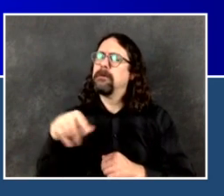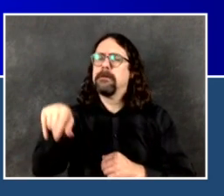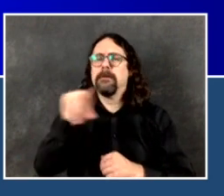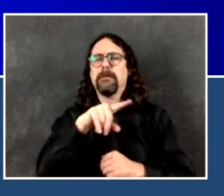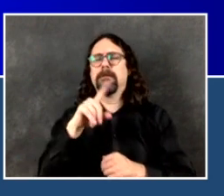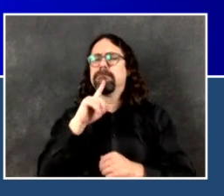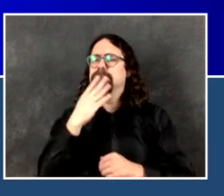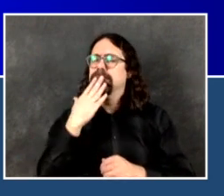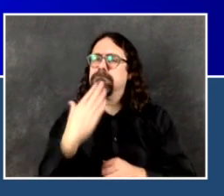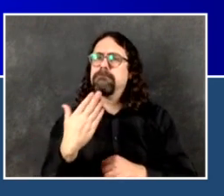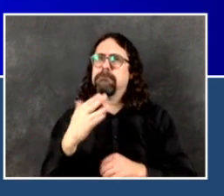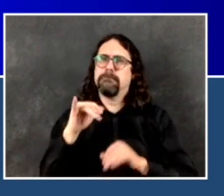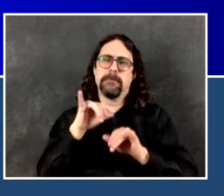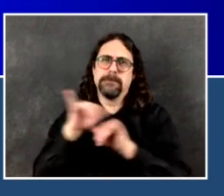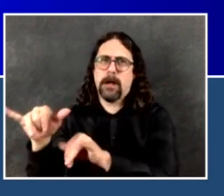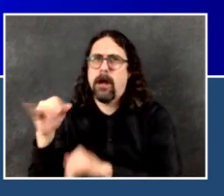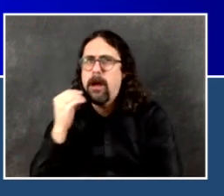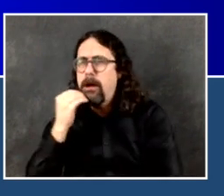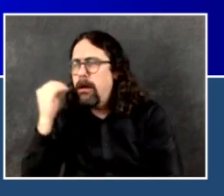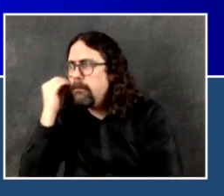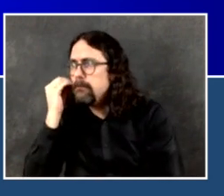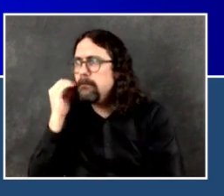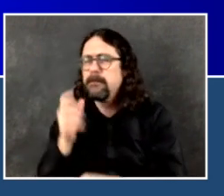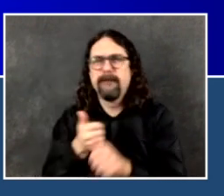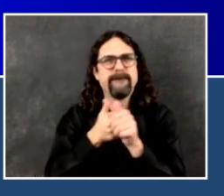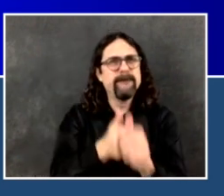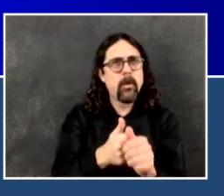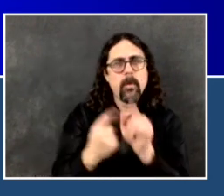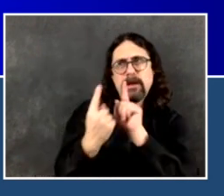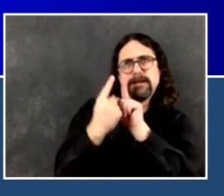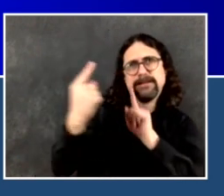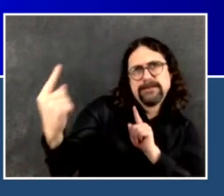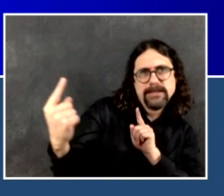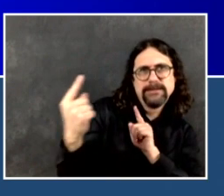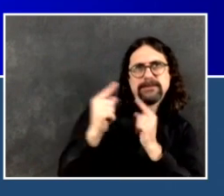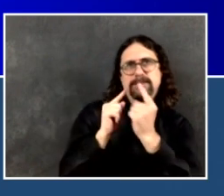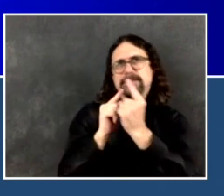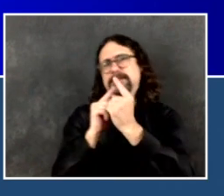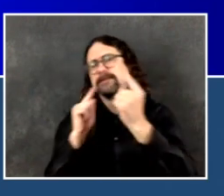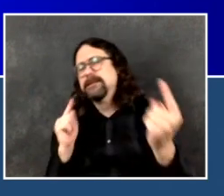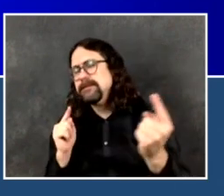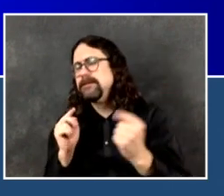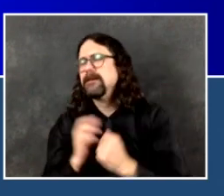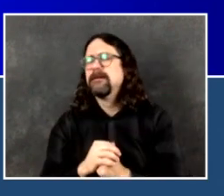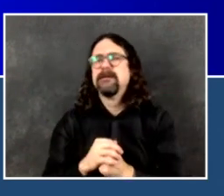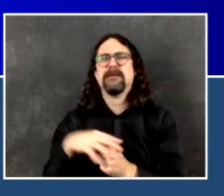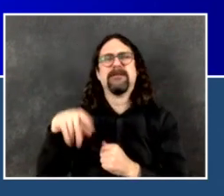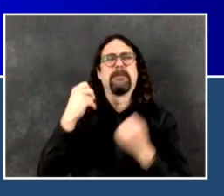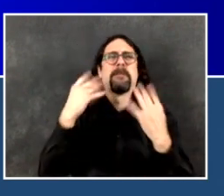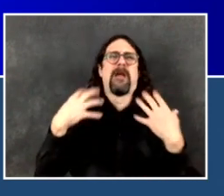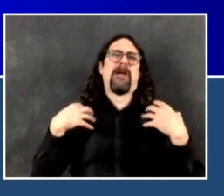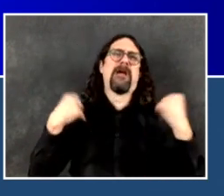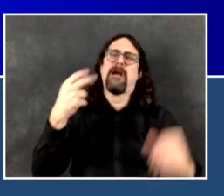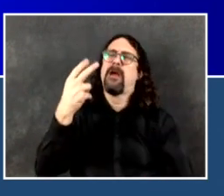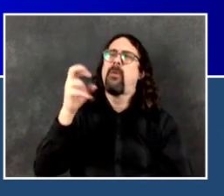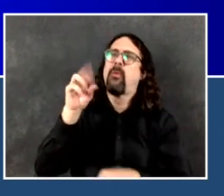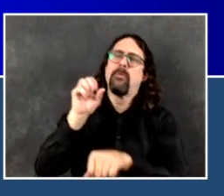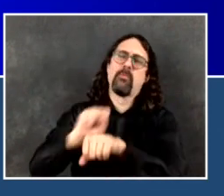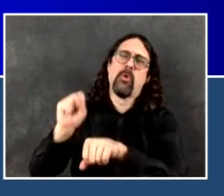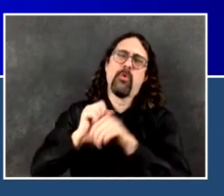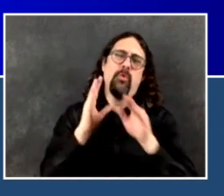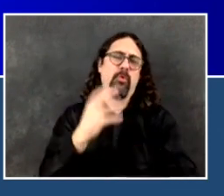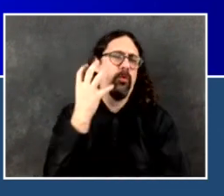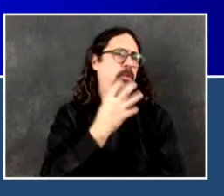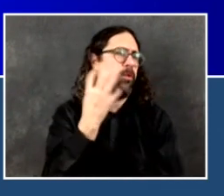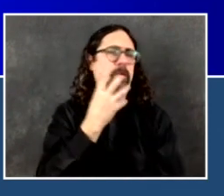So we see it over and over again. We see working families who have been brought to their knees in a matter of weeks, and there's not enough safety